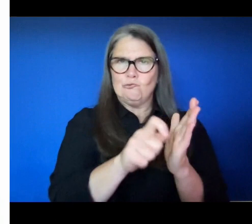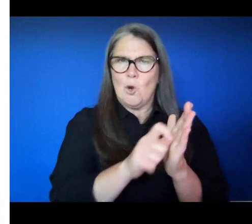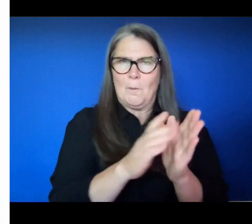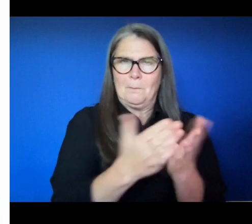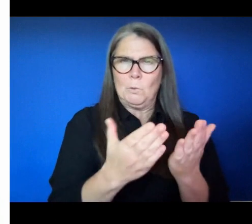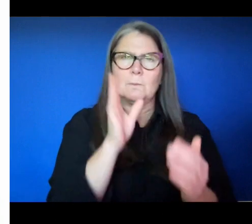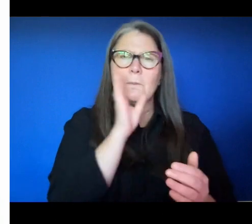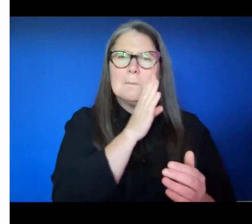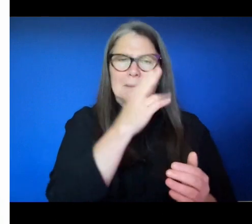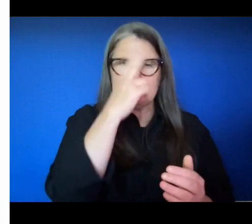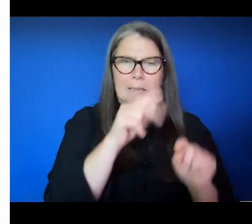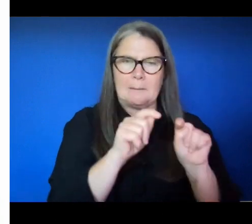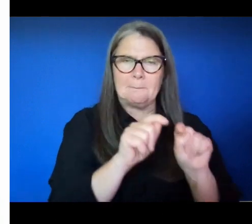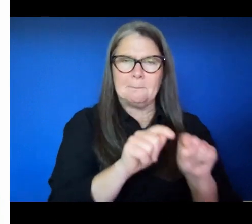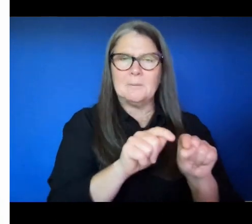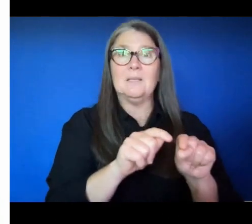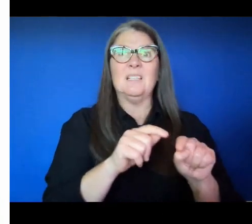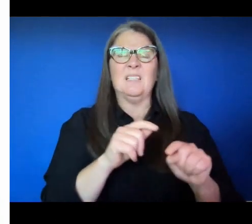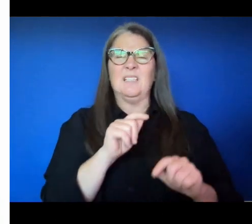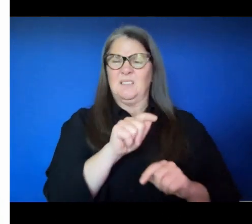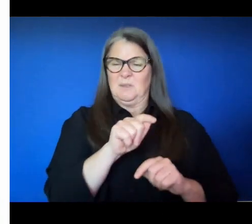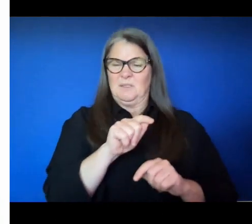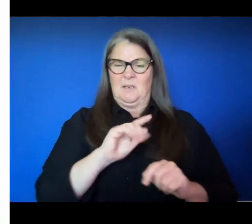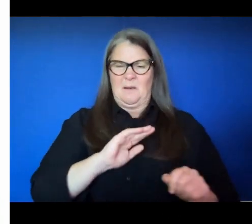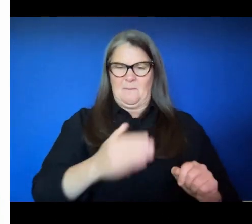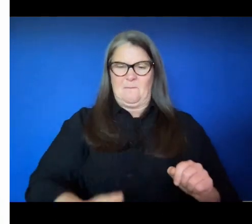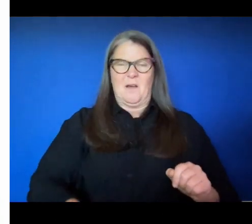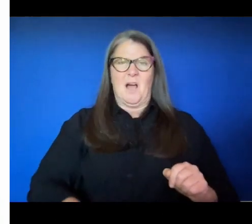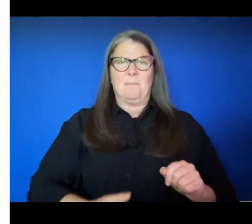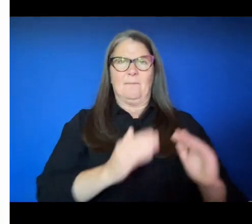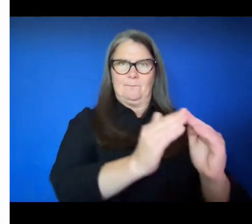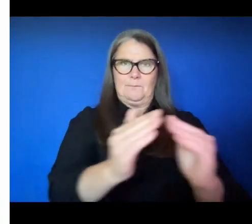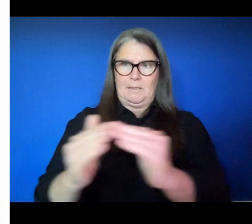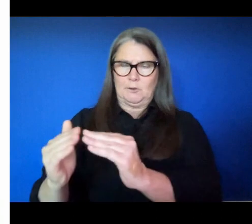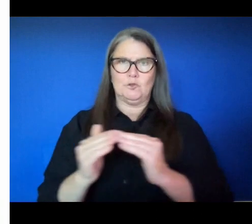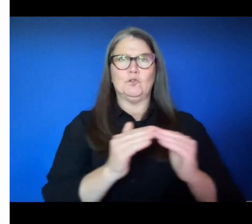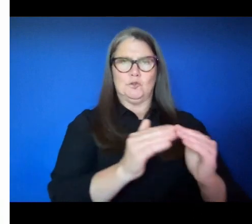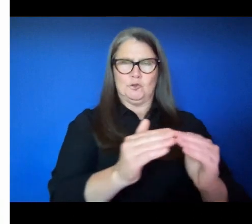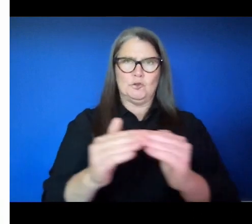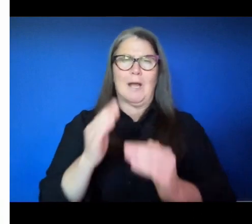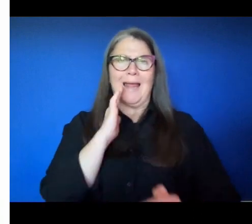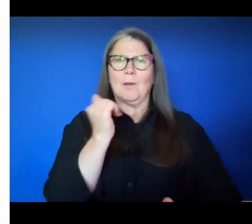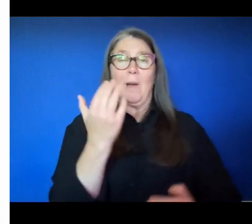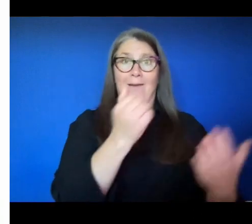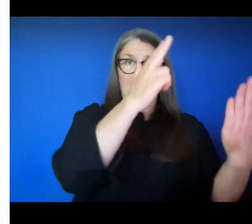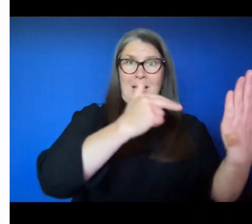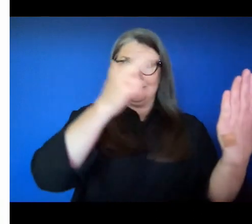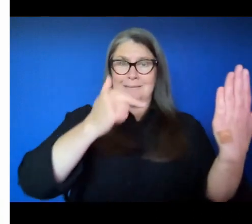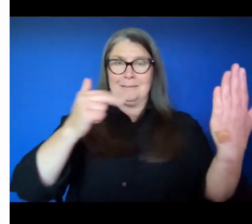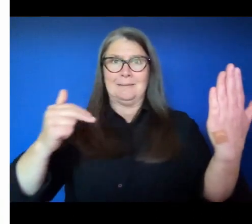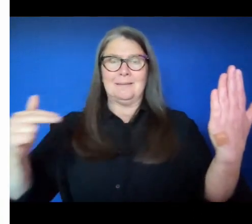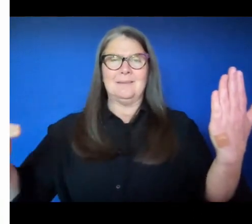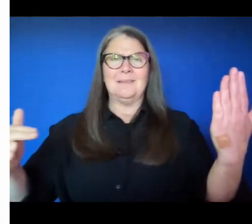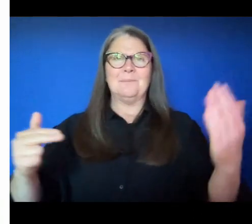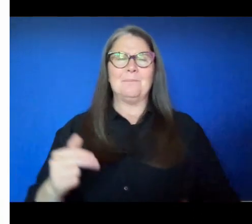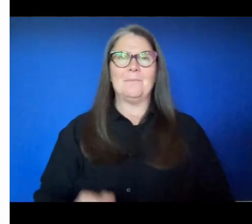village. And in that painting, these figures that are surrounding the labouring